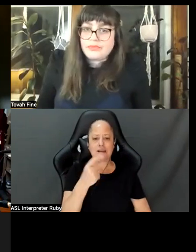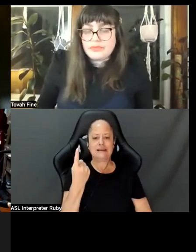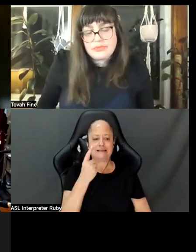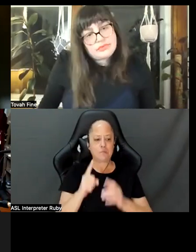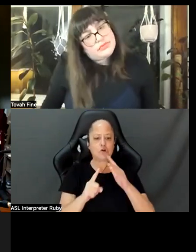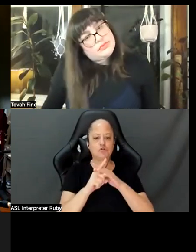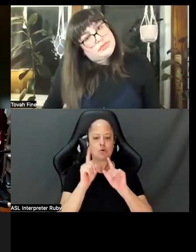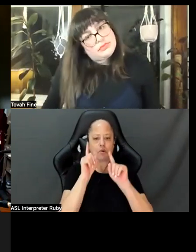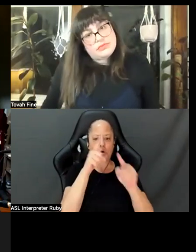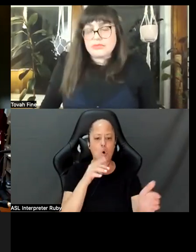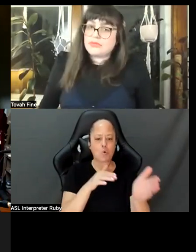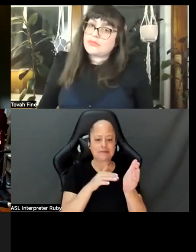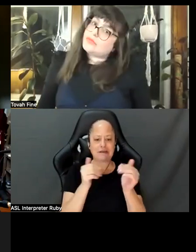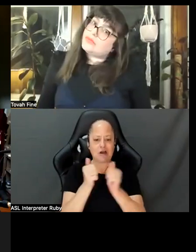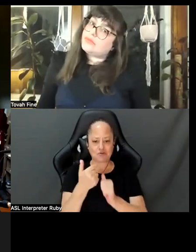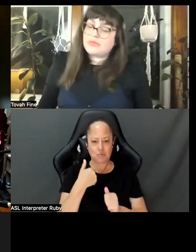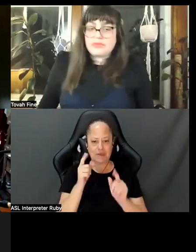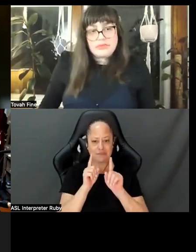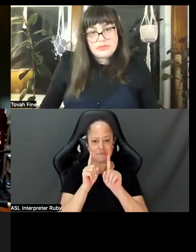to the doctor with me. And